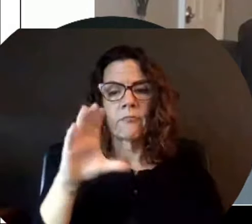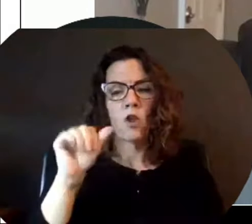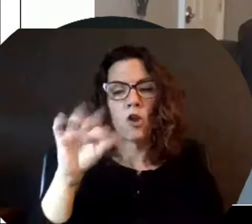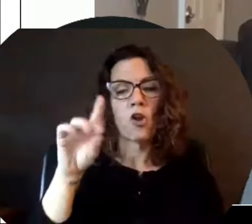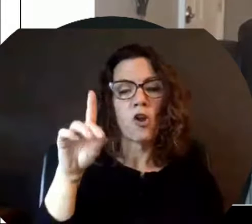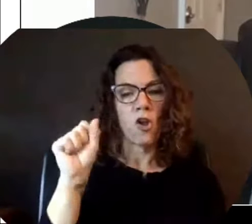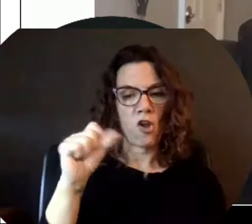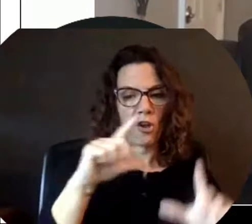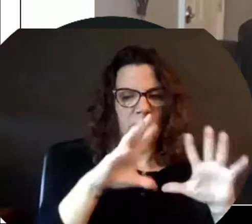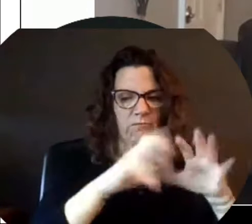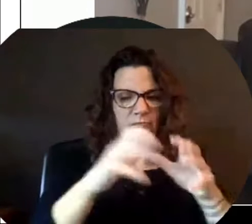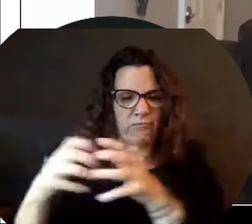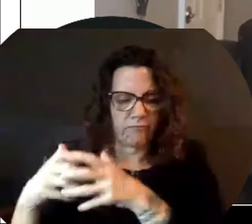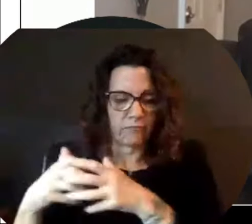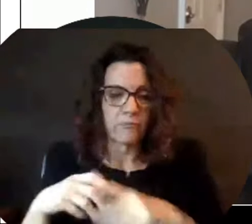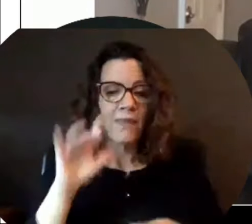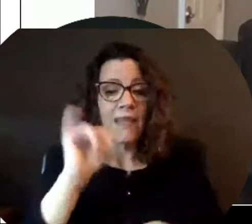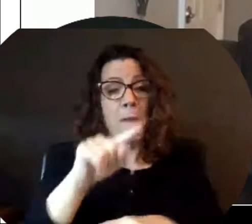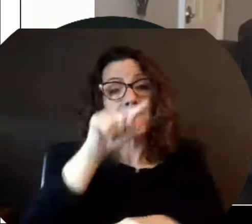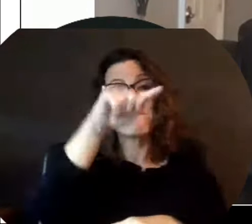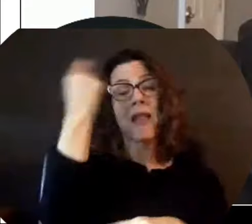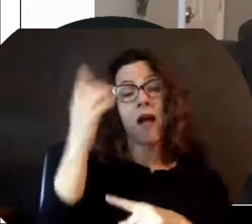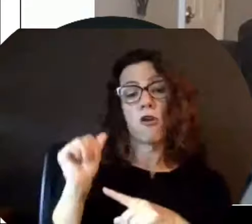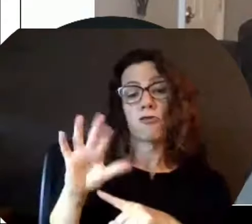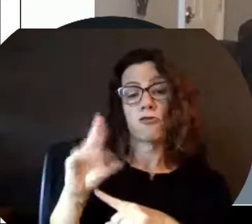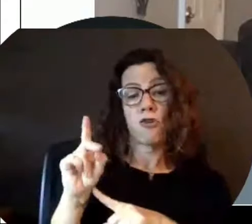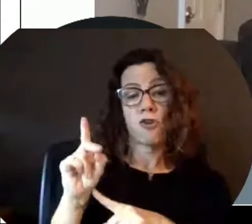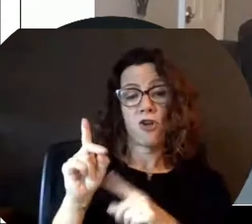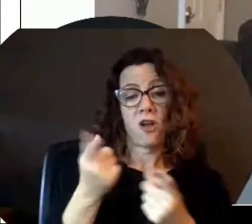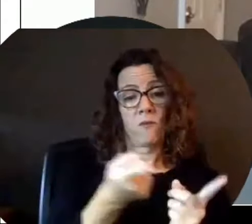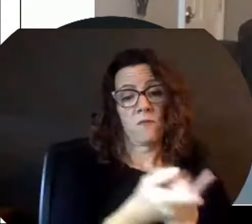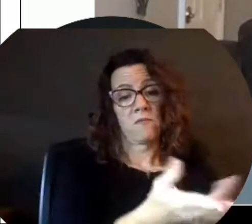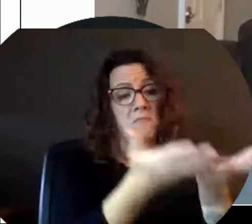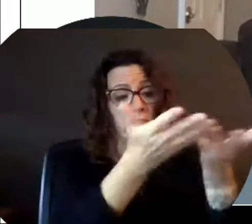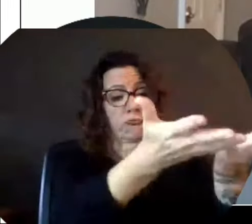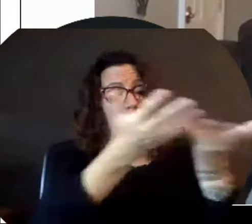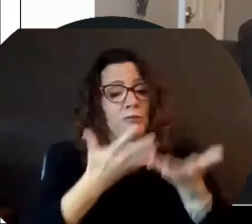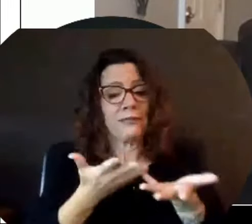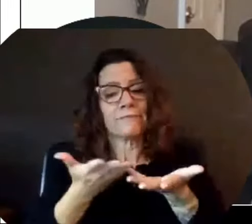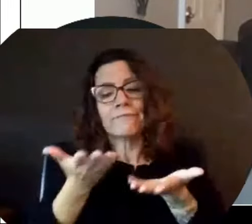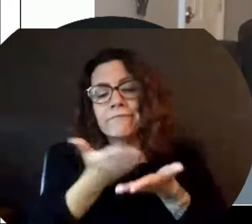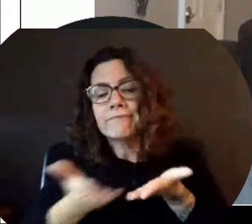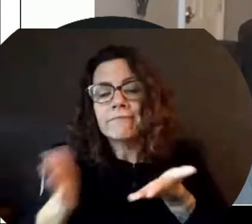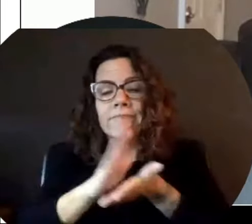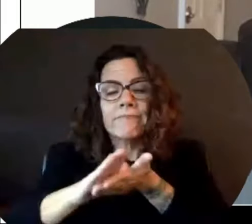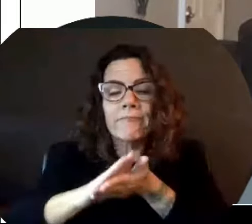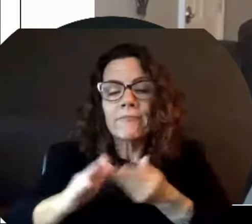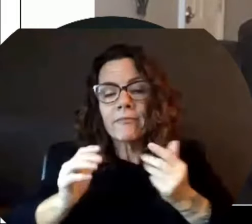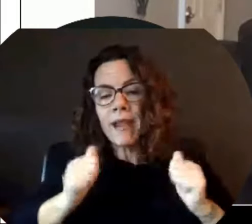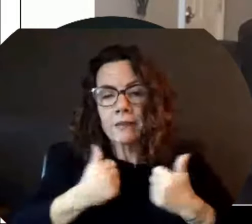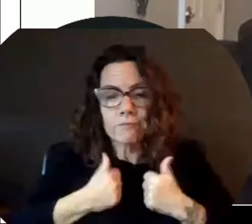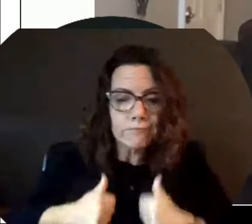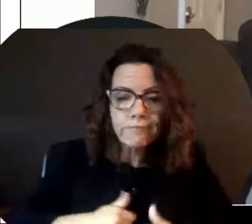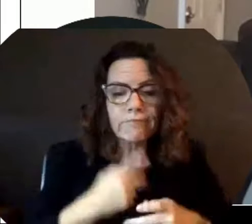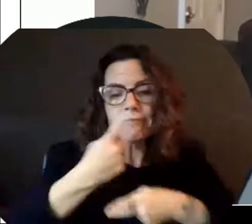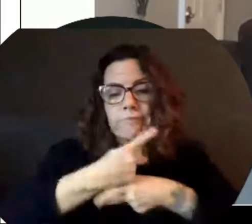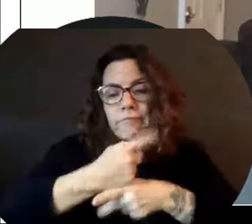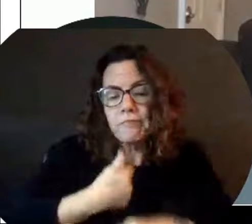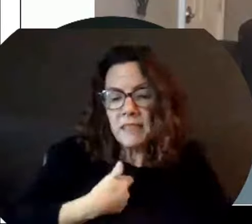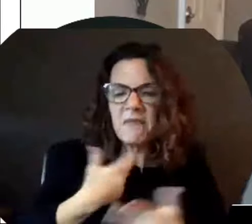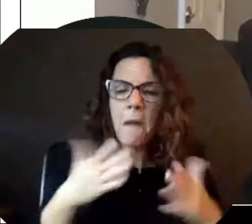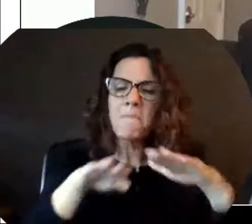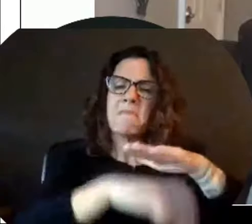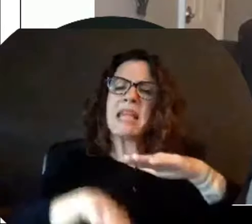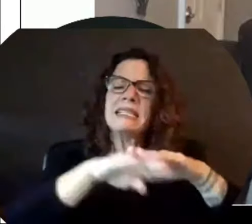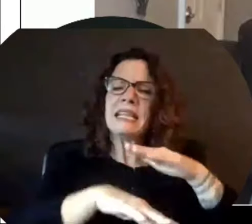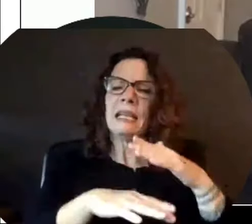about which you got to be feared, but that care package was legit. They were like soap. Maybe some soup, some things that just keep you going so that